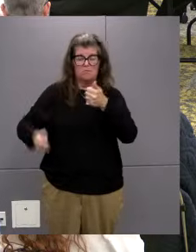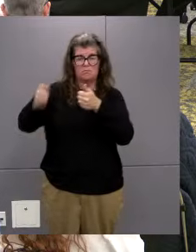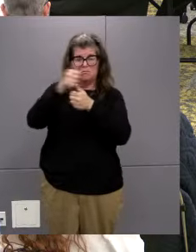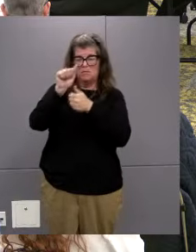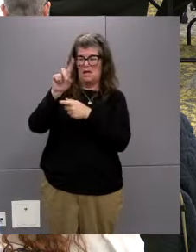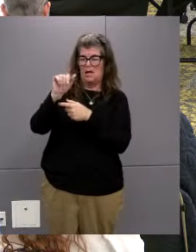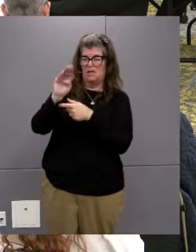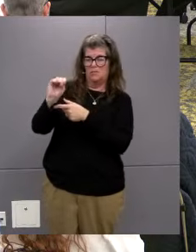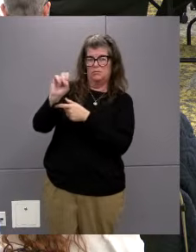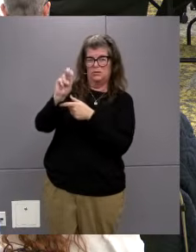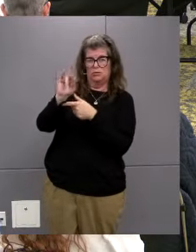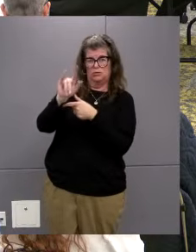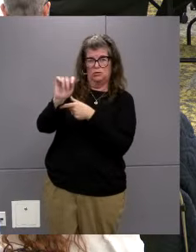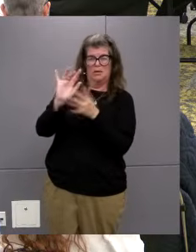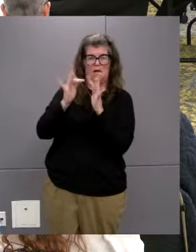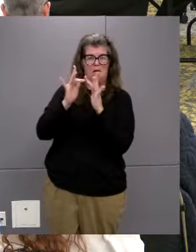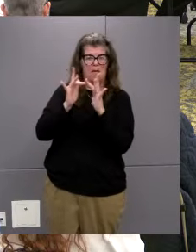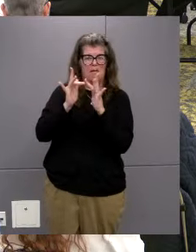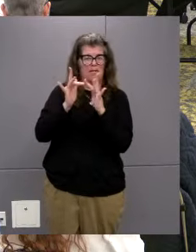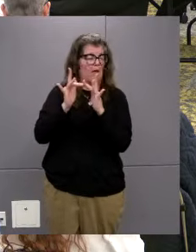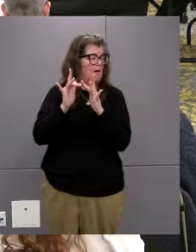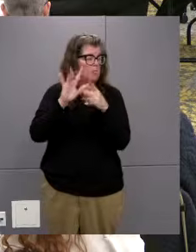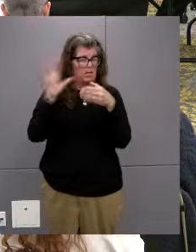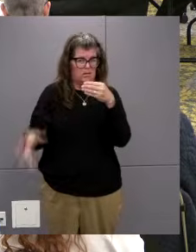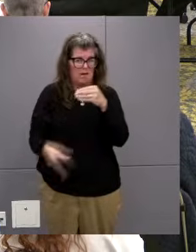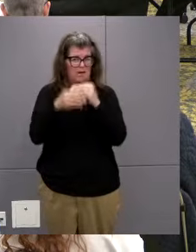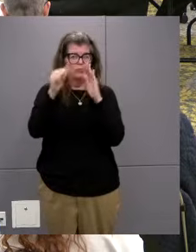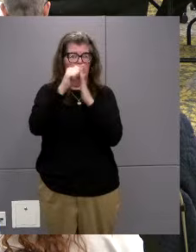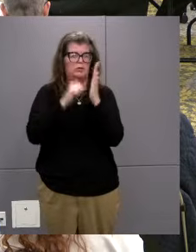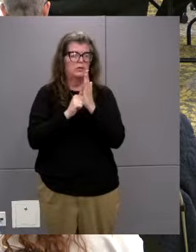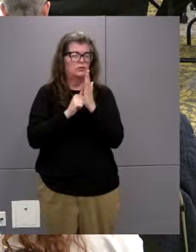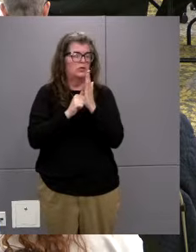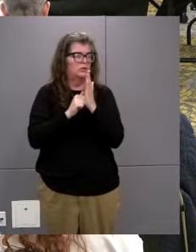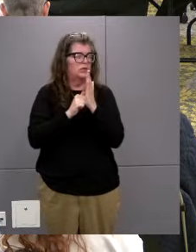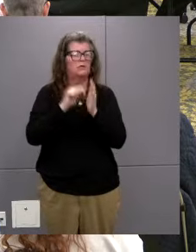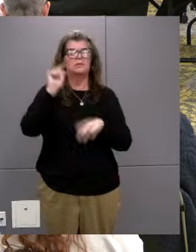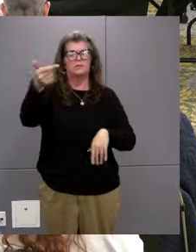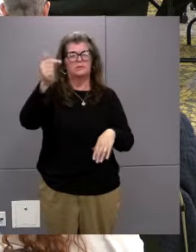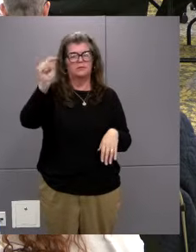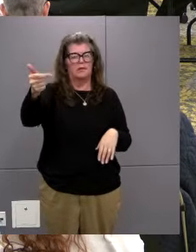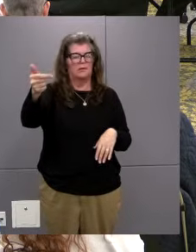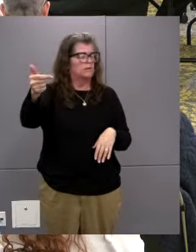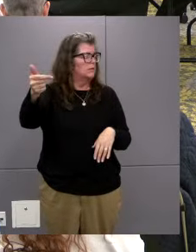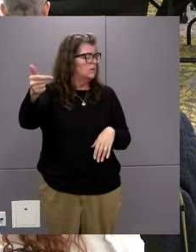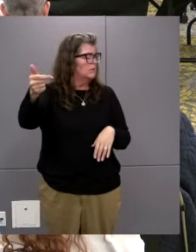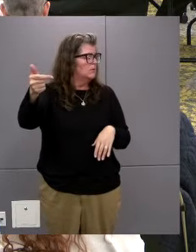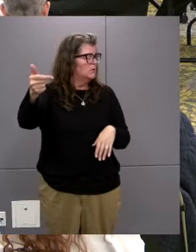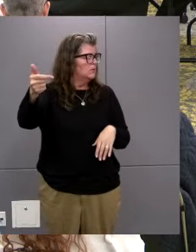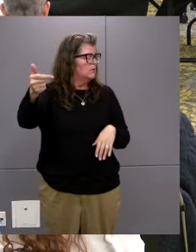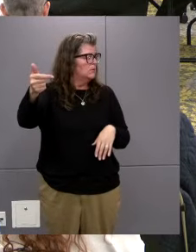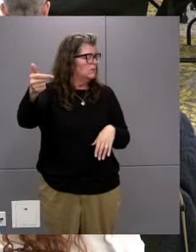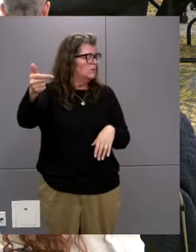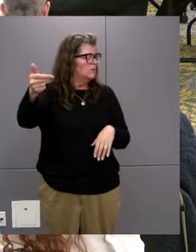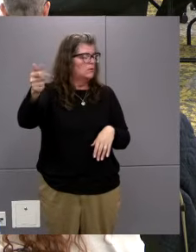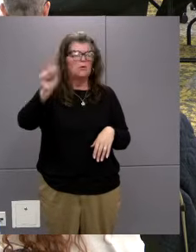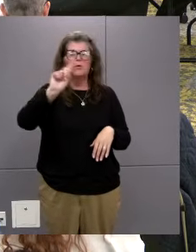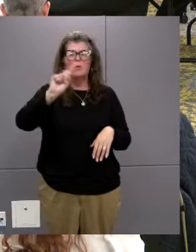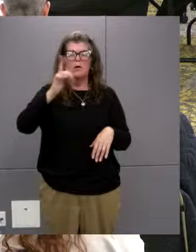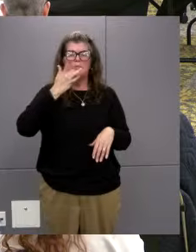to the ballot, or to the agenda. Second. Where do we want to add